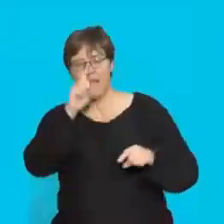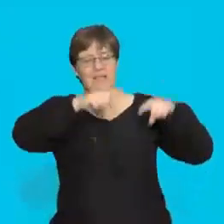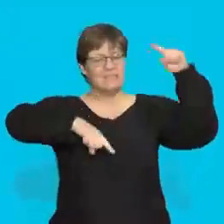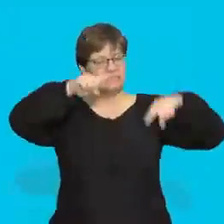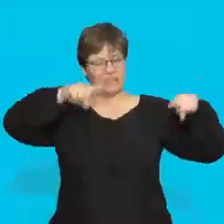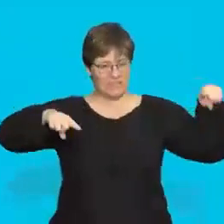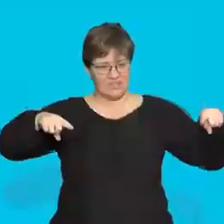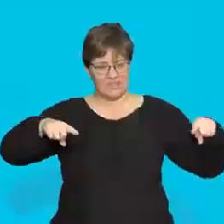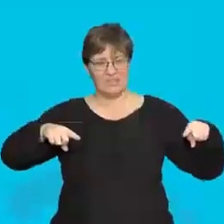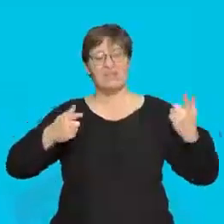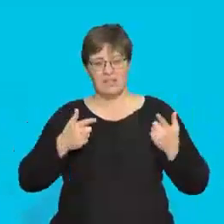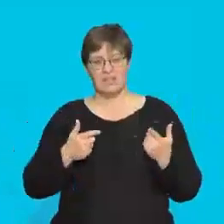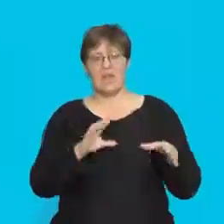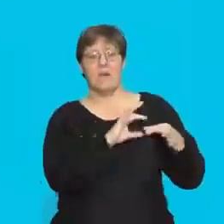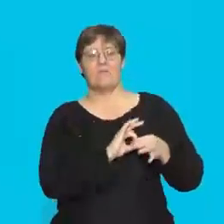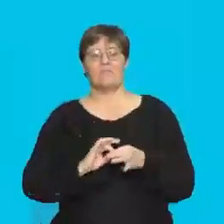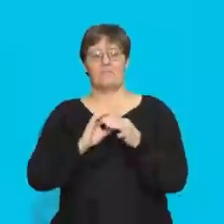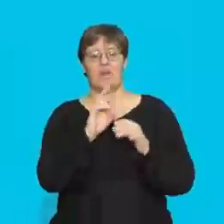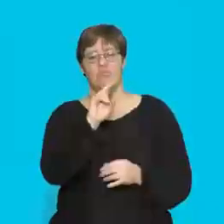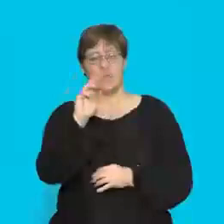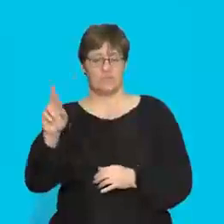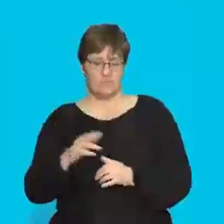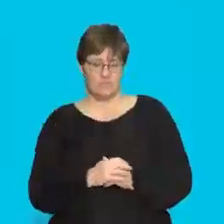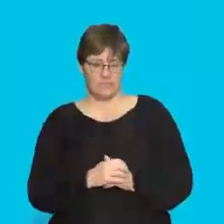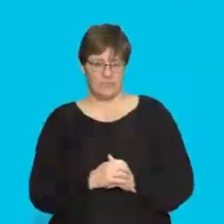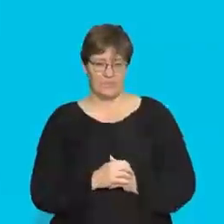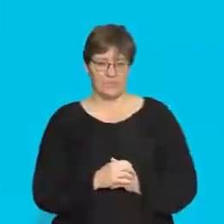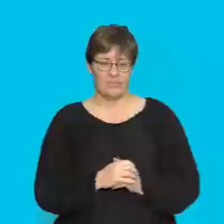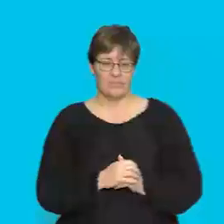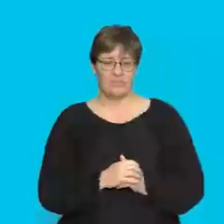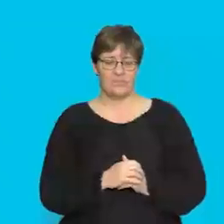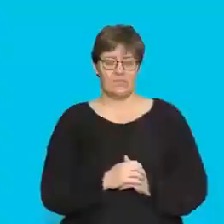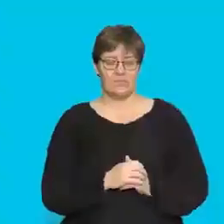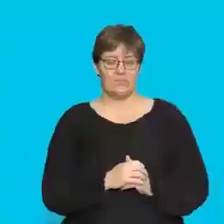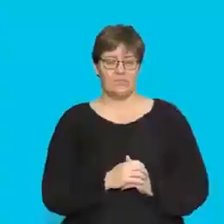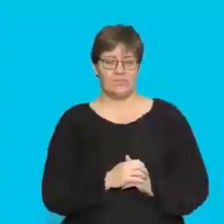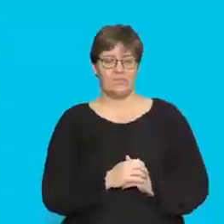way through these different kinds of symbiotic relationships.